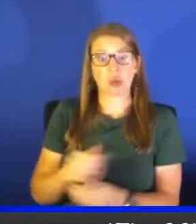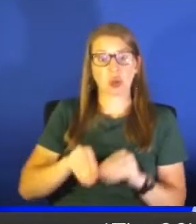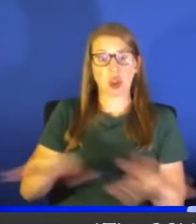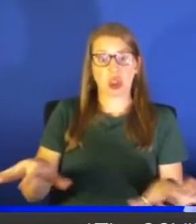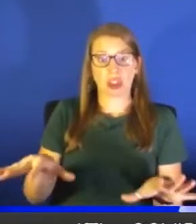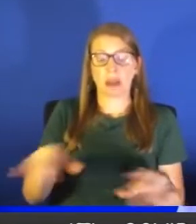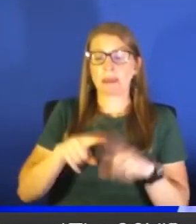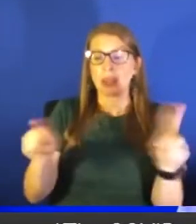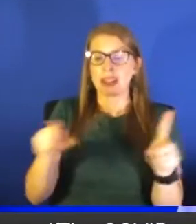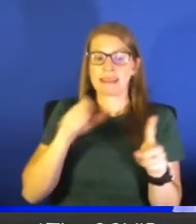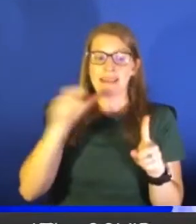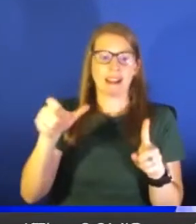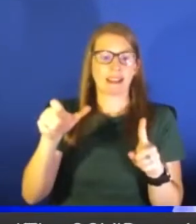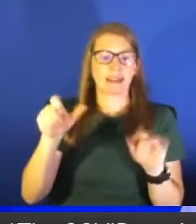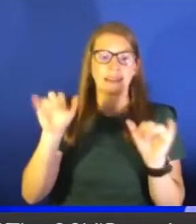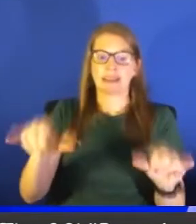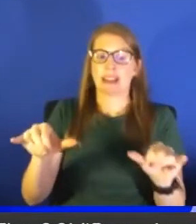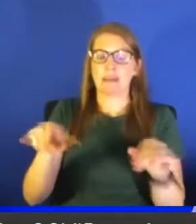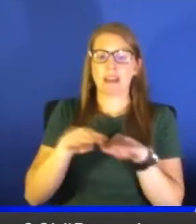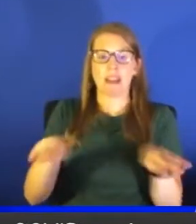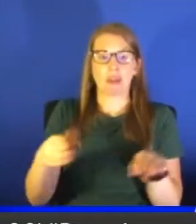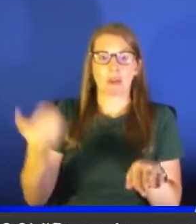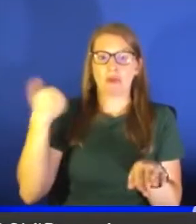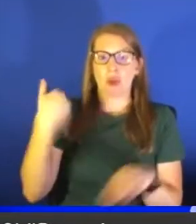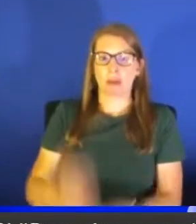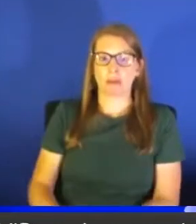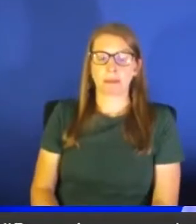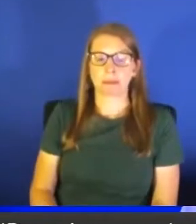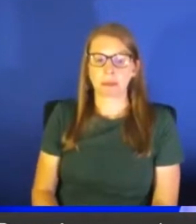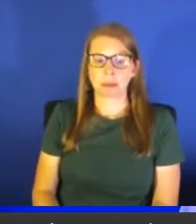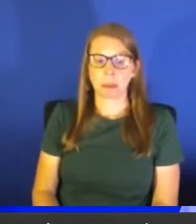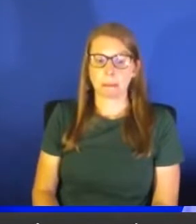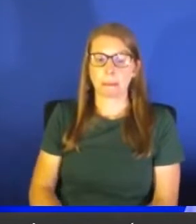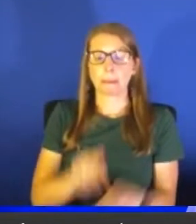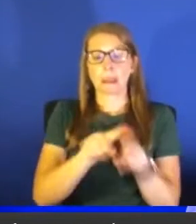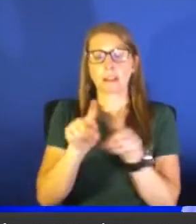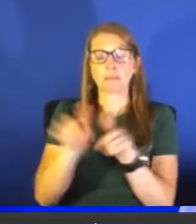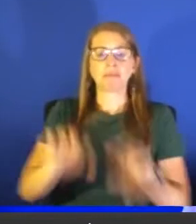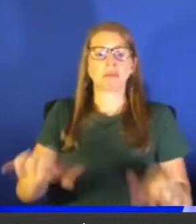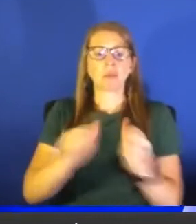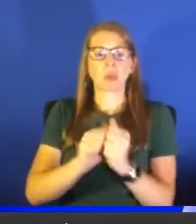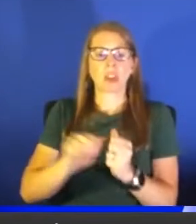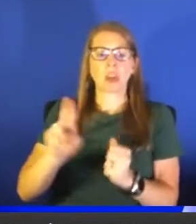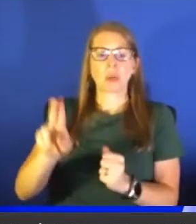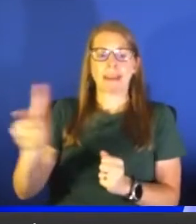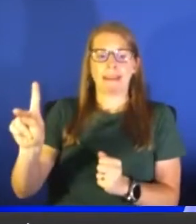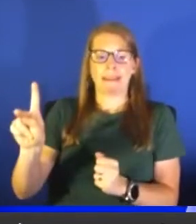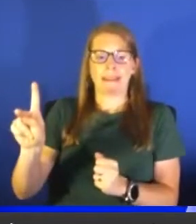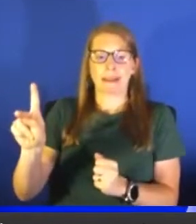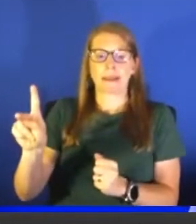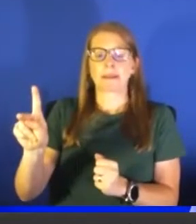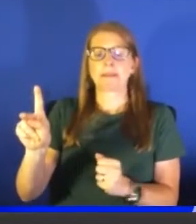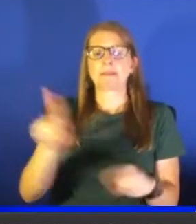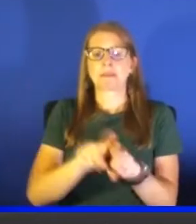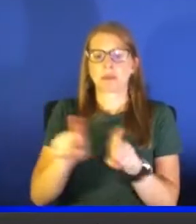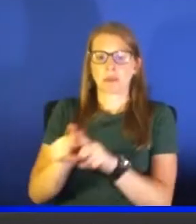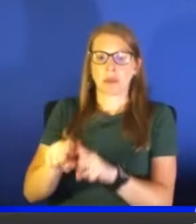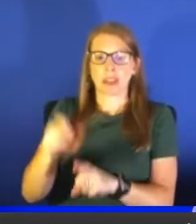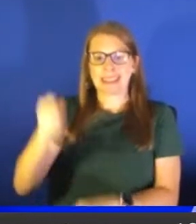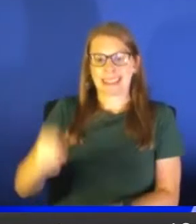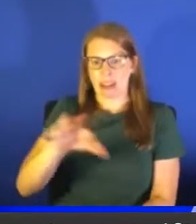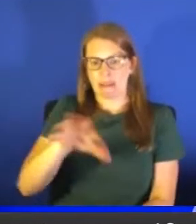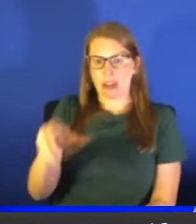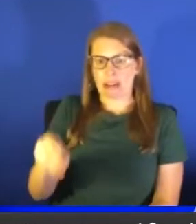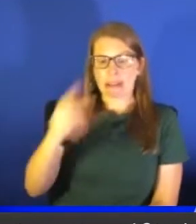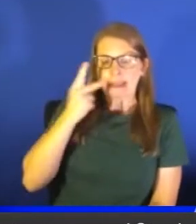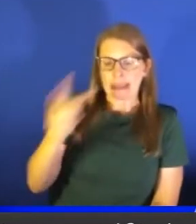nowhere near the level that we have before. And this is also consistent with what, say, the UK as well as South Africa has seen. And again,